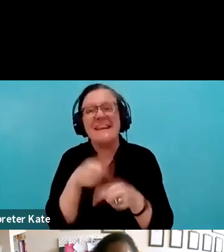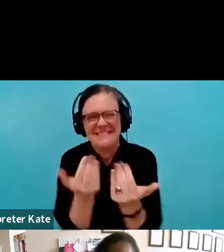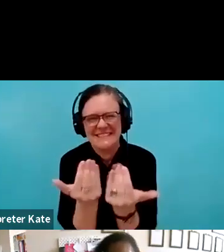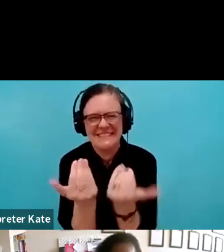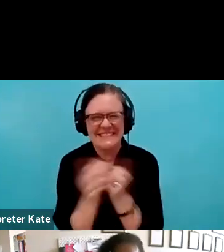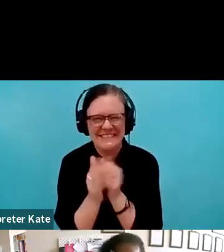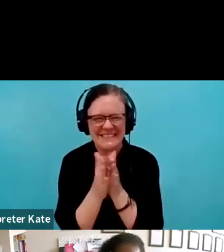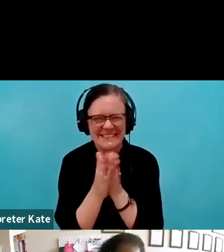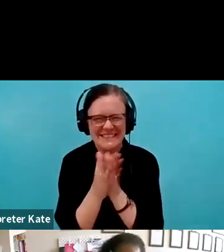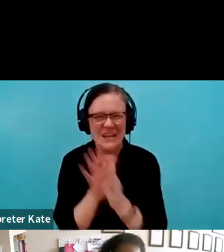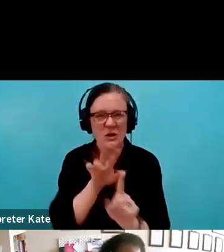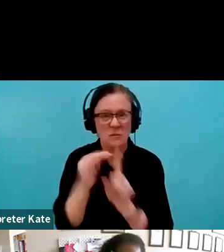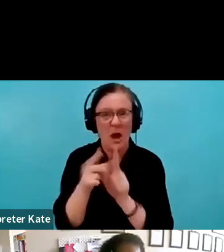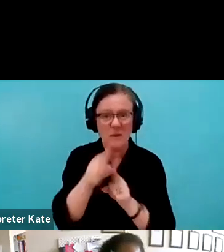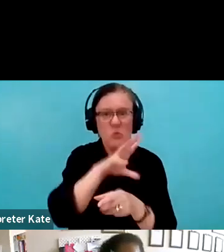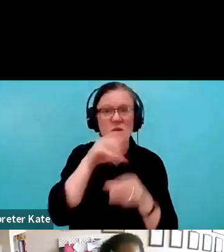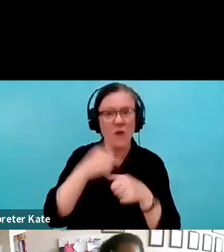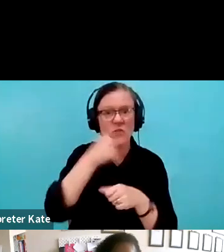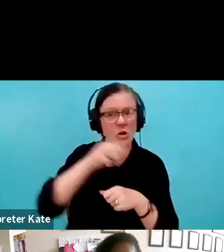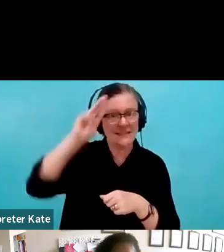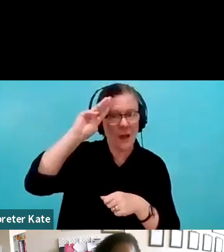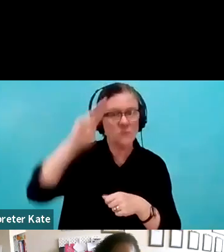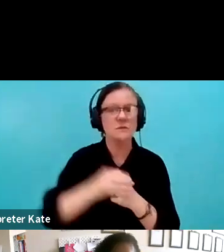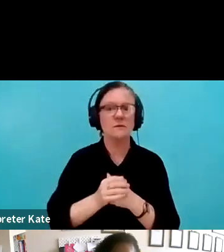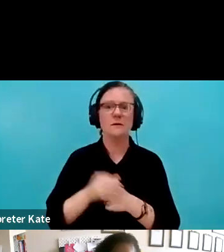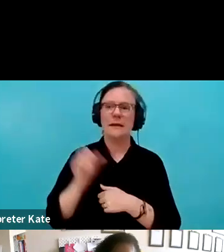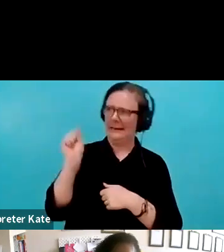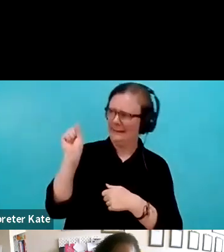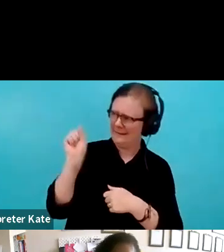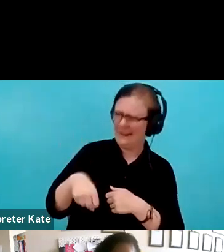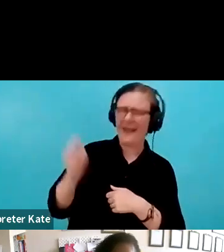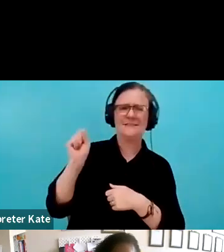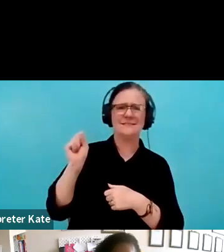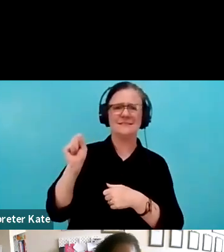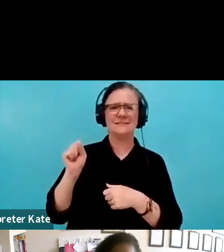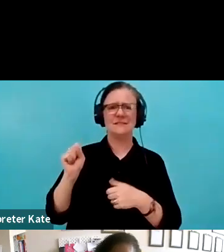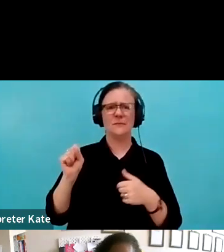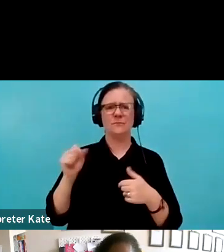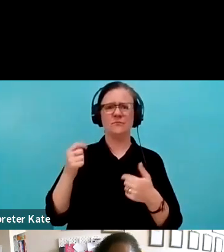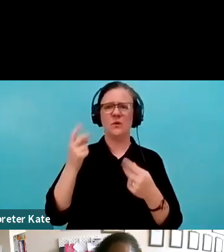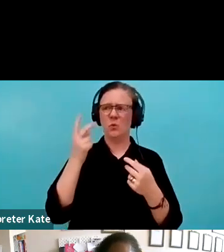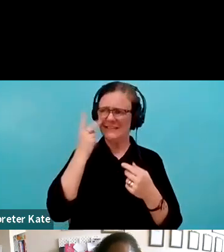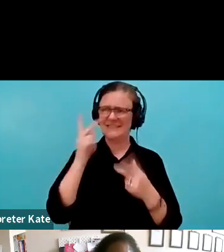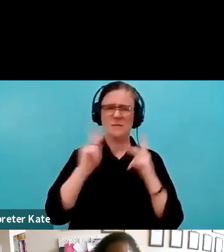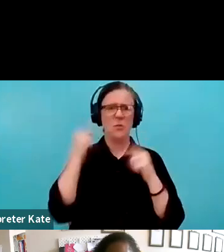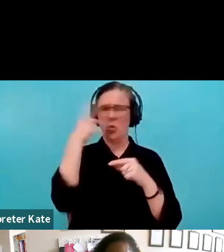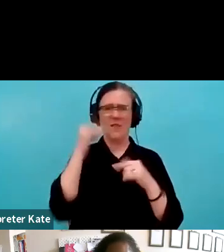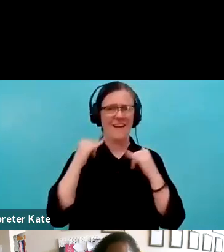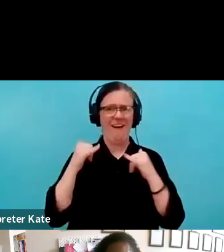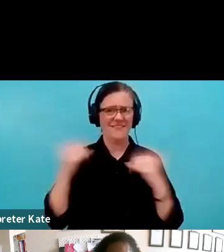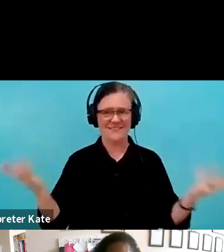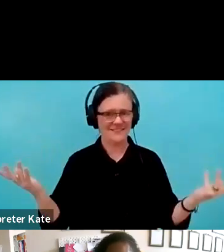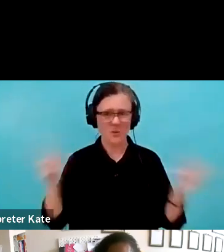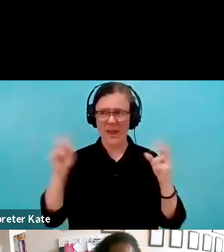for the perspective of having worked with the Girl Scouts. Yeah, we need to see people that look like us. I mean, it's like, to